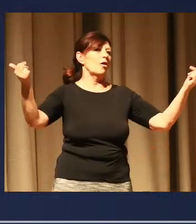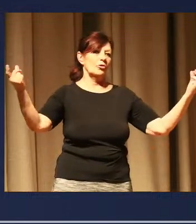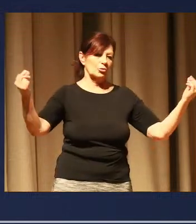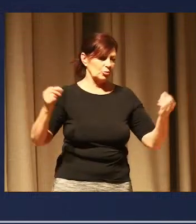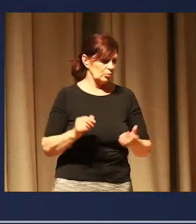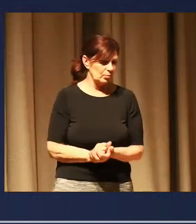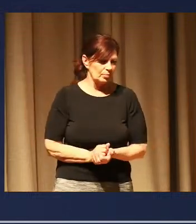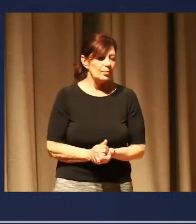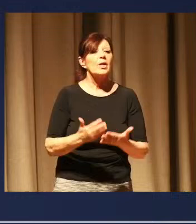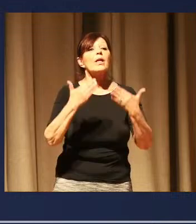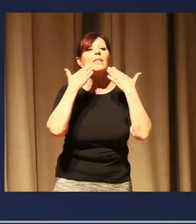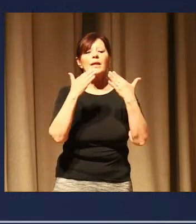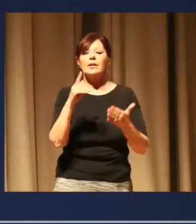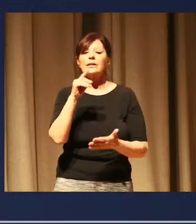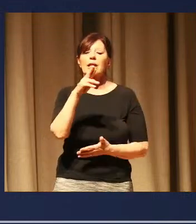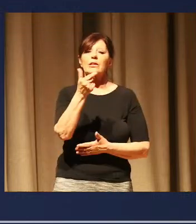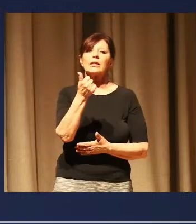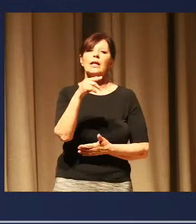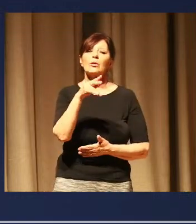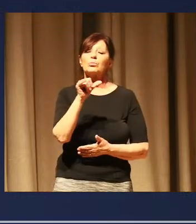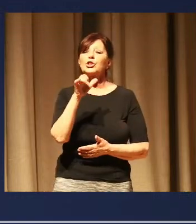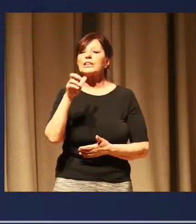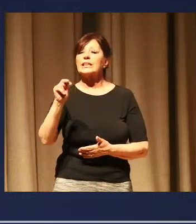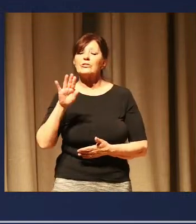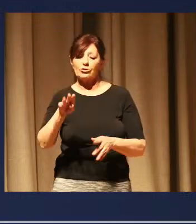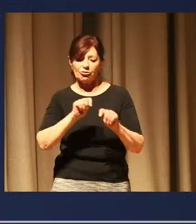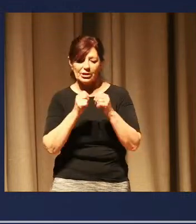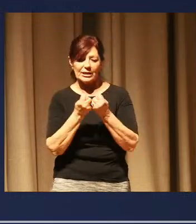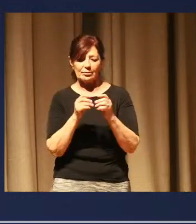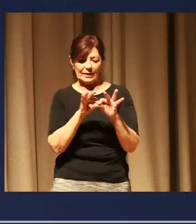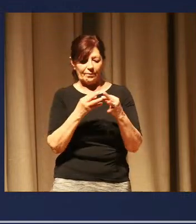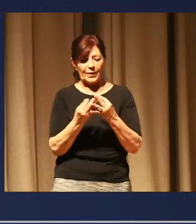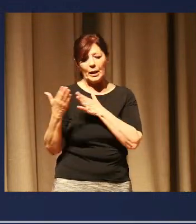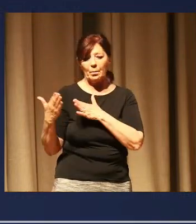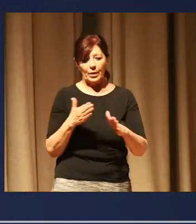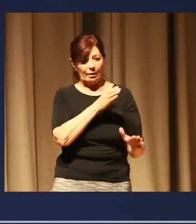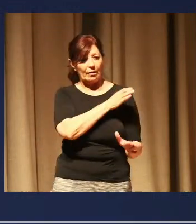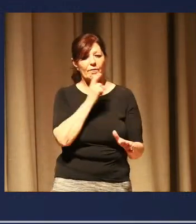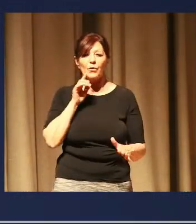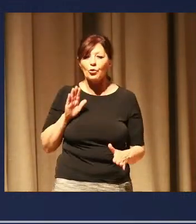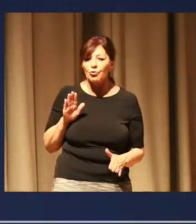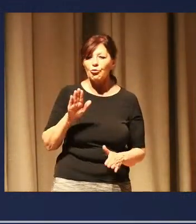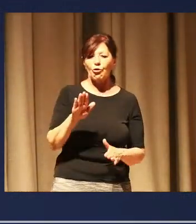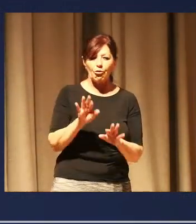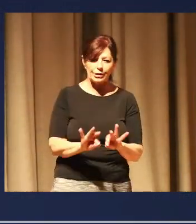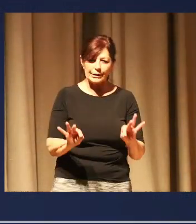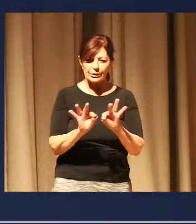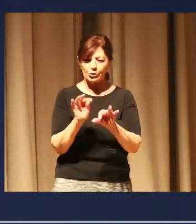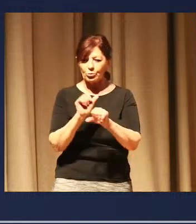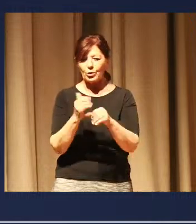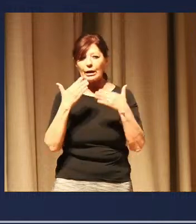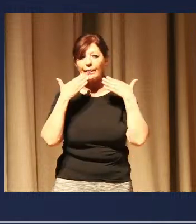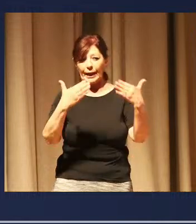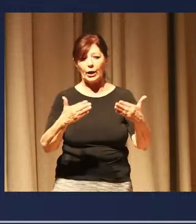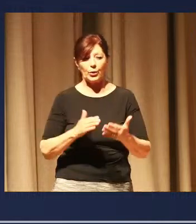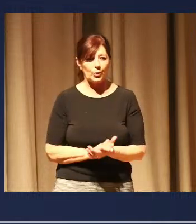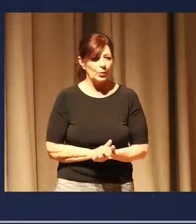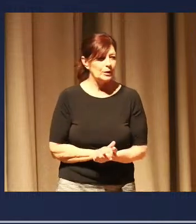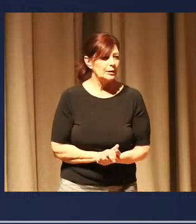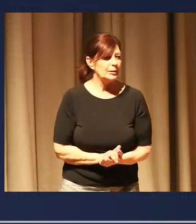nationwide. Thank you to Dr. Gail Burstein and her team at the Family Planning Clinic for your essential work. Thank you all.